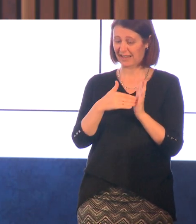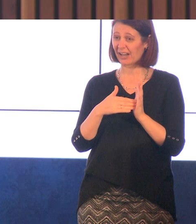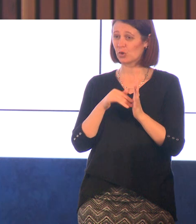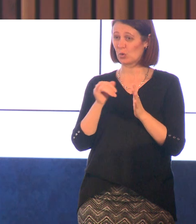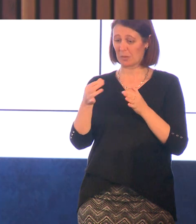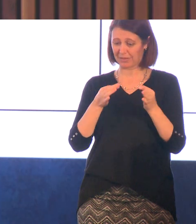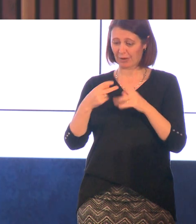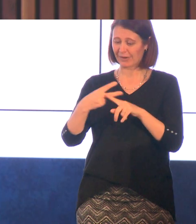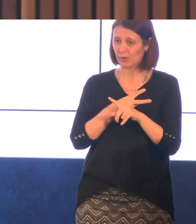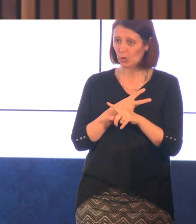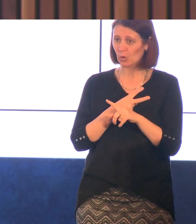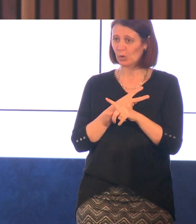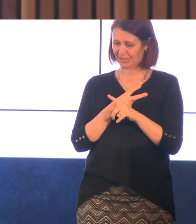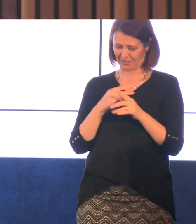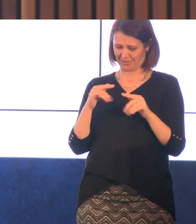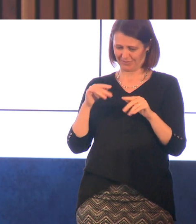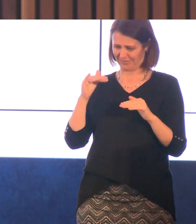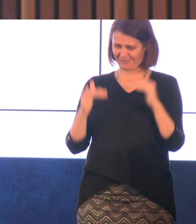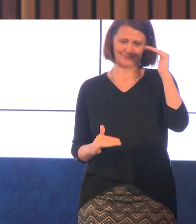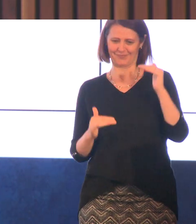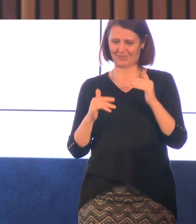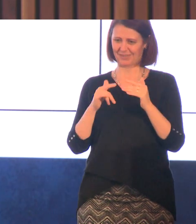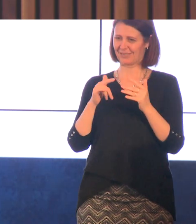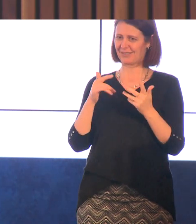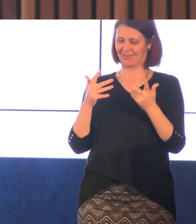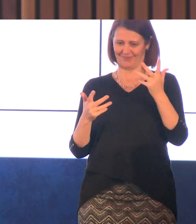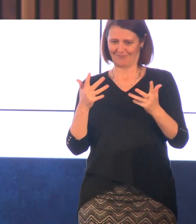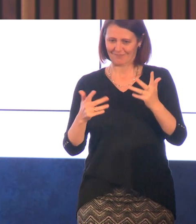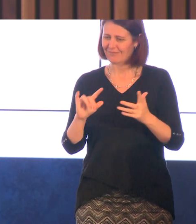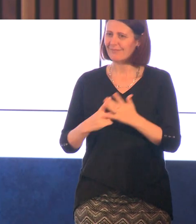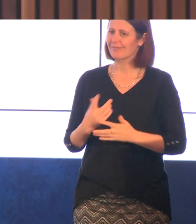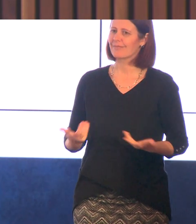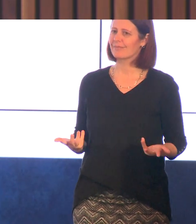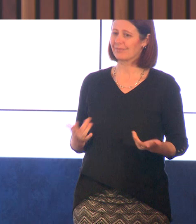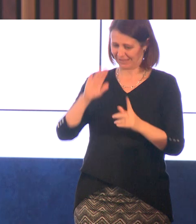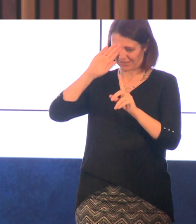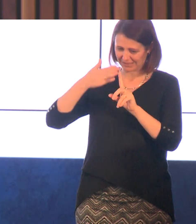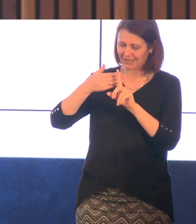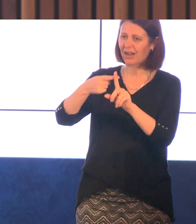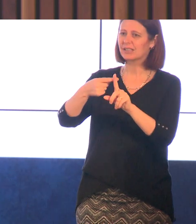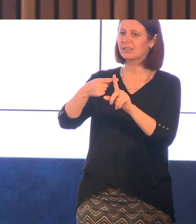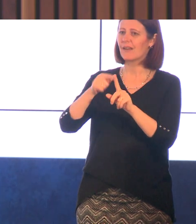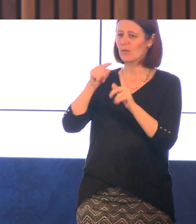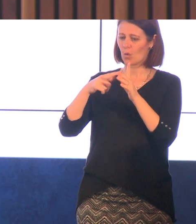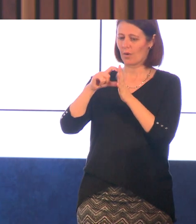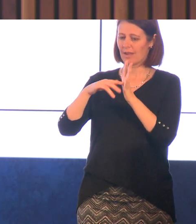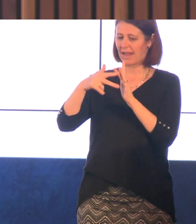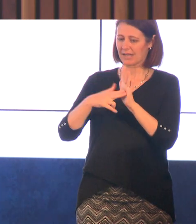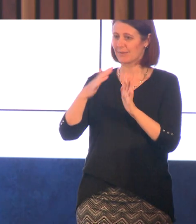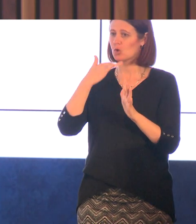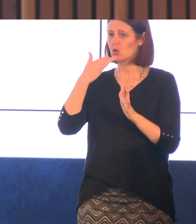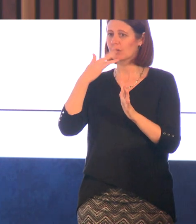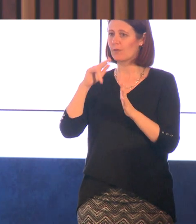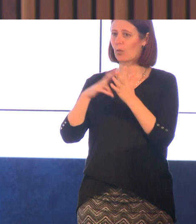has created asymmetries and inequity. The target of an administration cost for